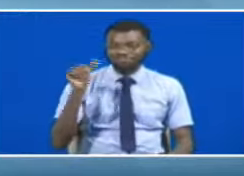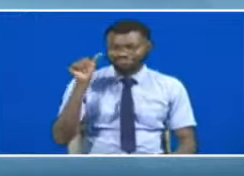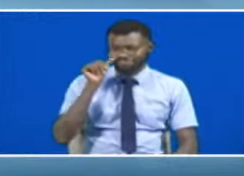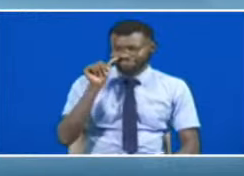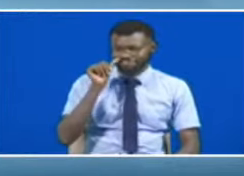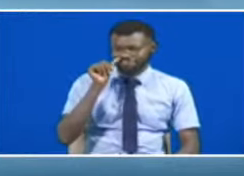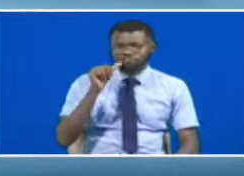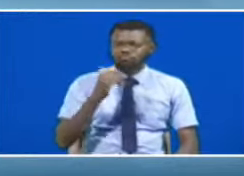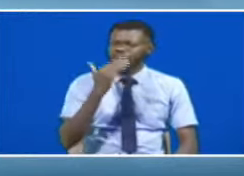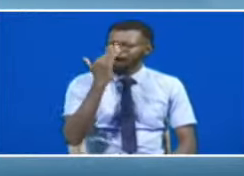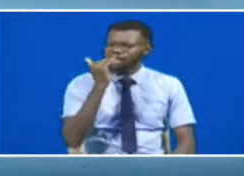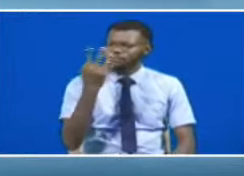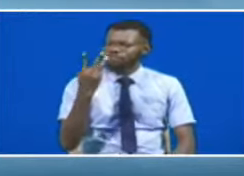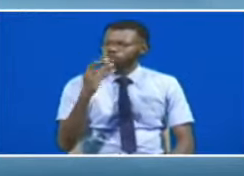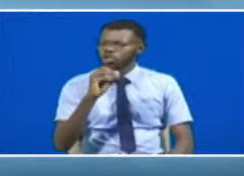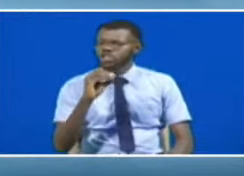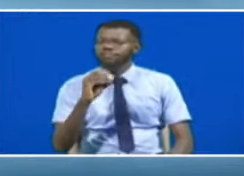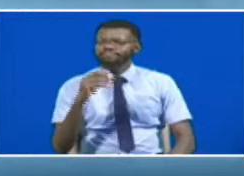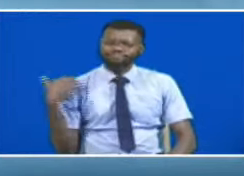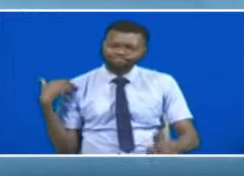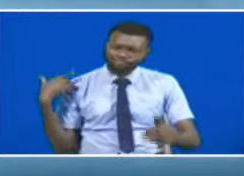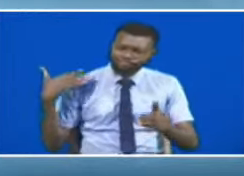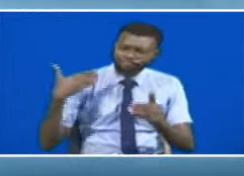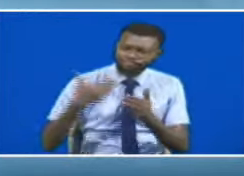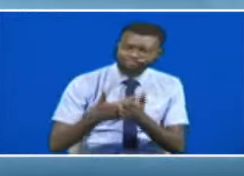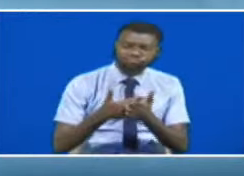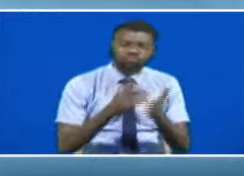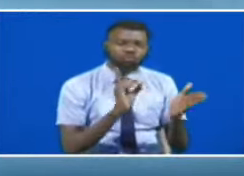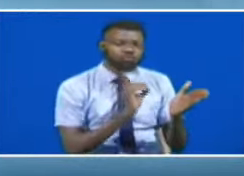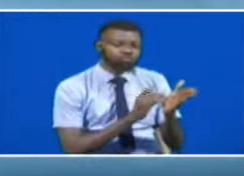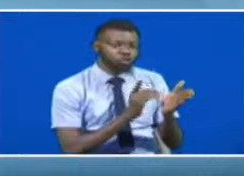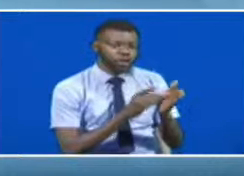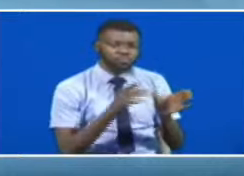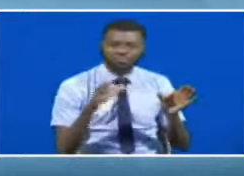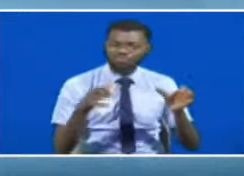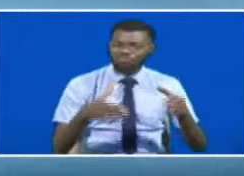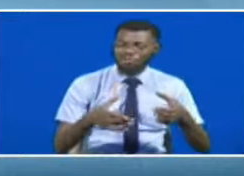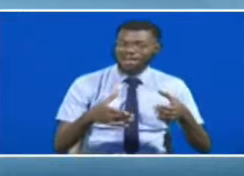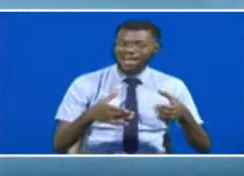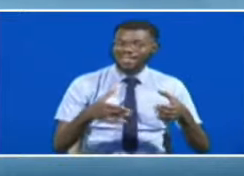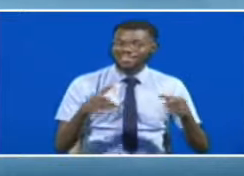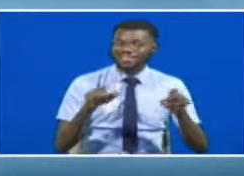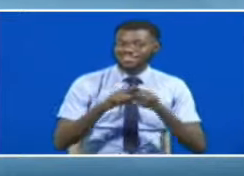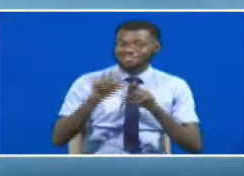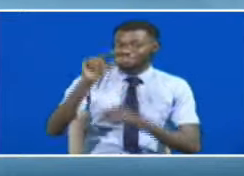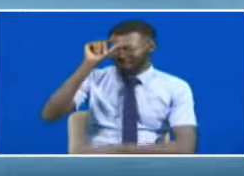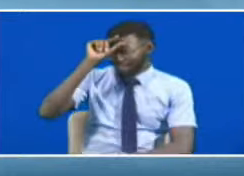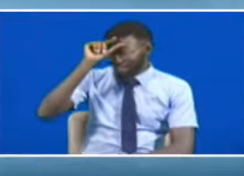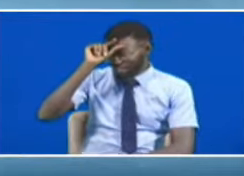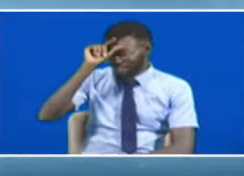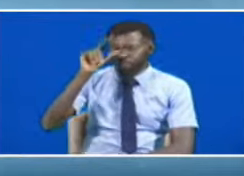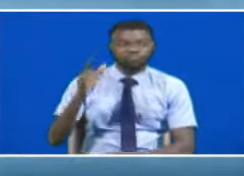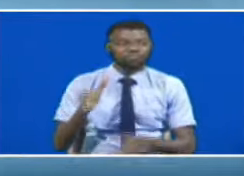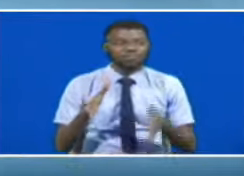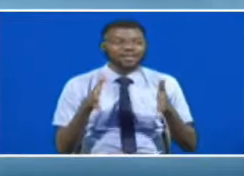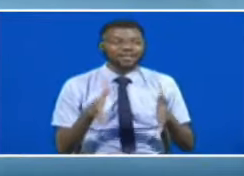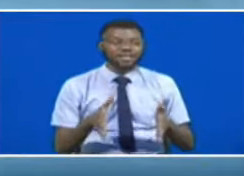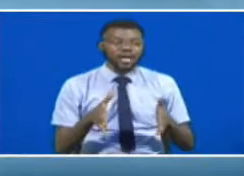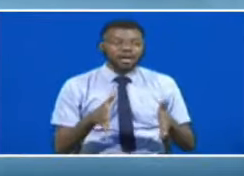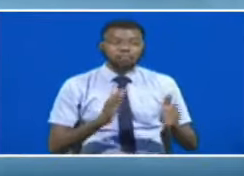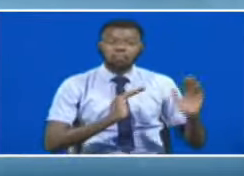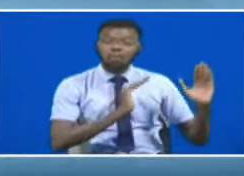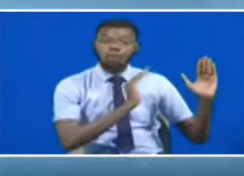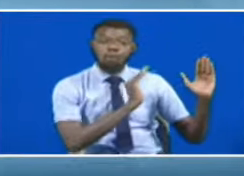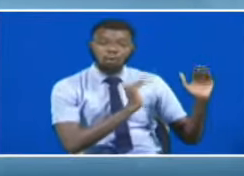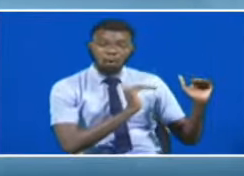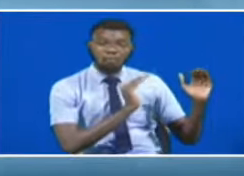After 40 days of a grand standoff between medics on strike on one hand and the government on the other, there is a ray of hope